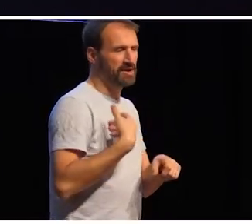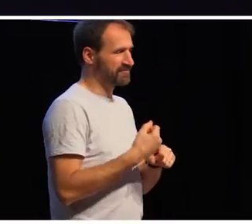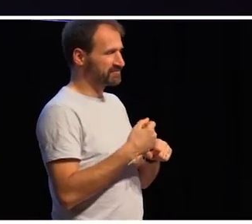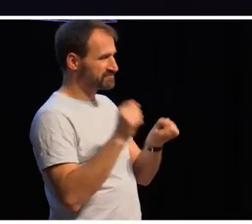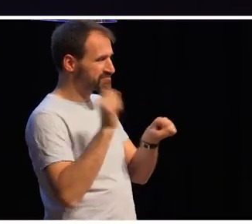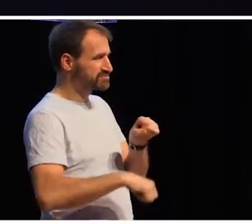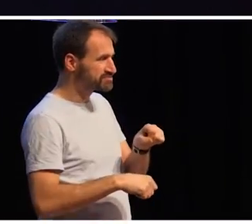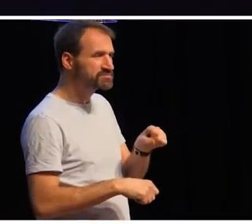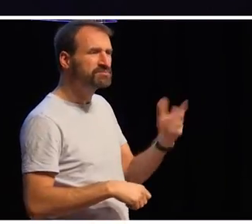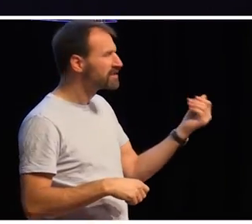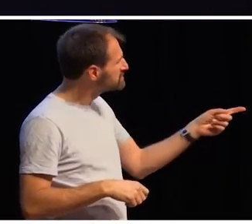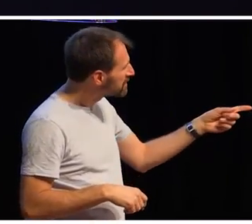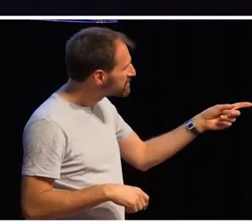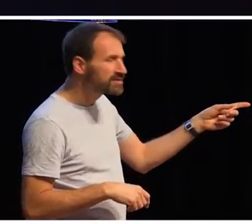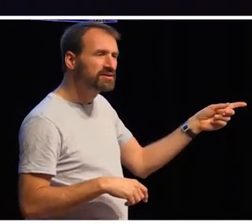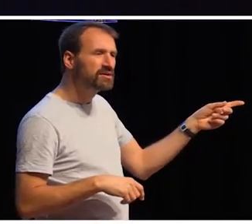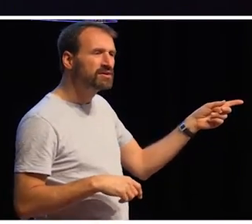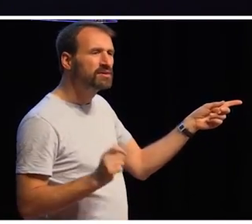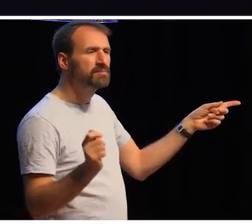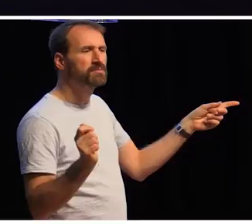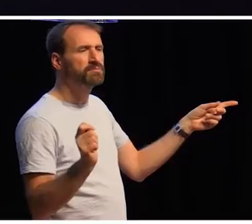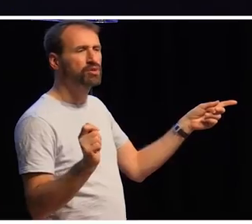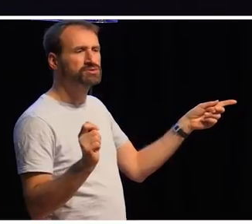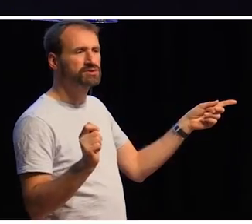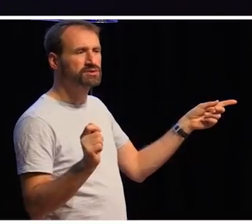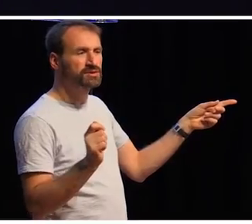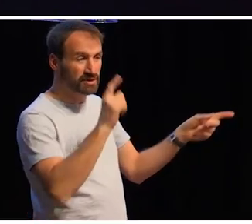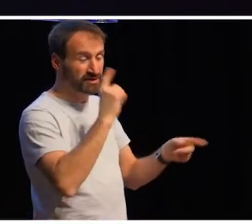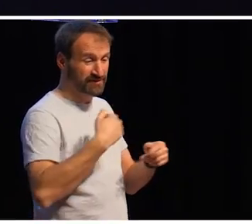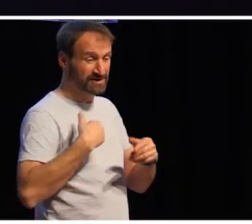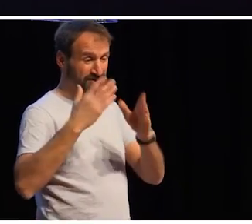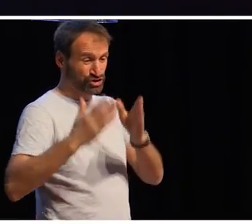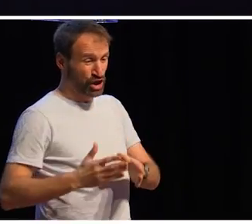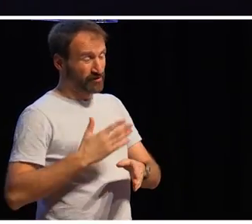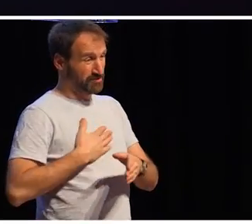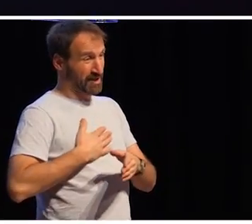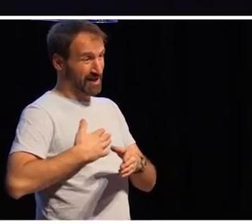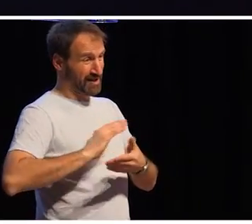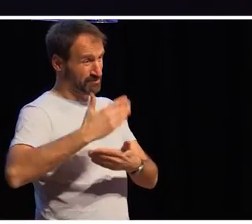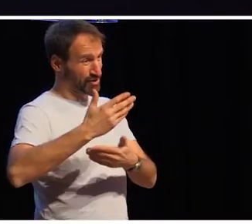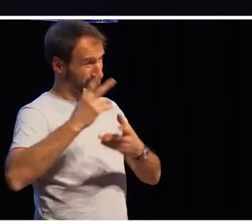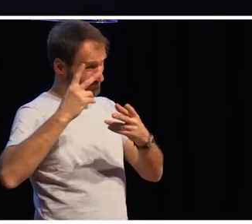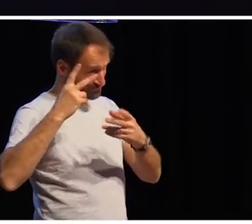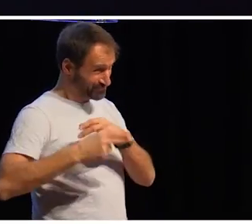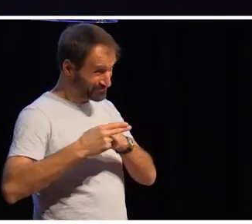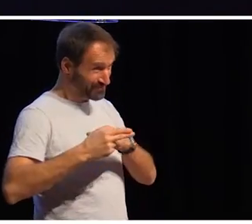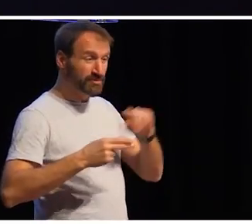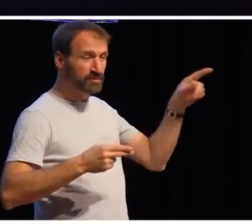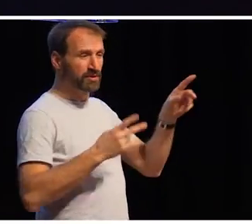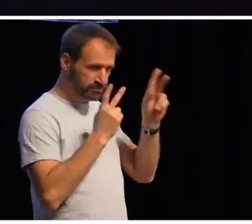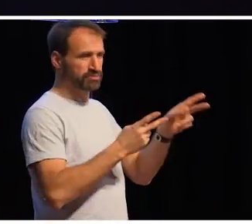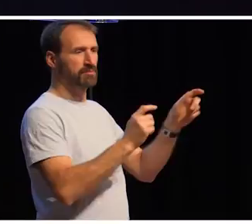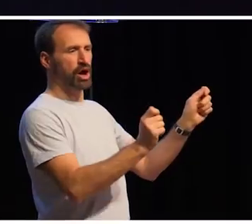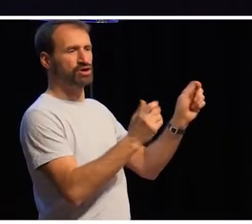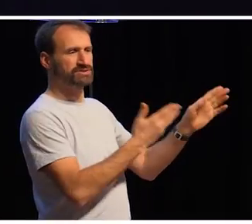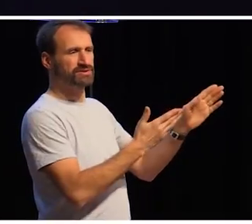It will just pause. So when I break the server on my laptop, it will pause there, because the last instruction was this brightness